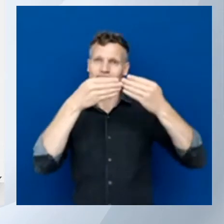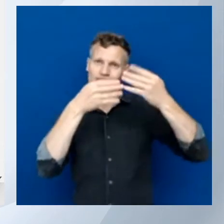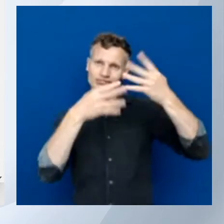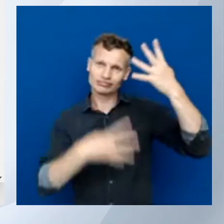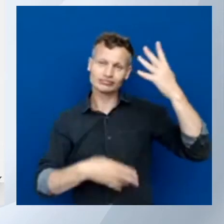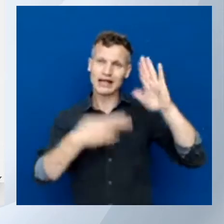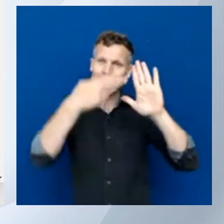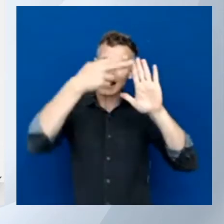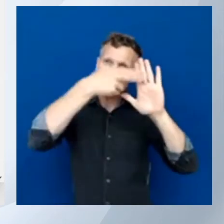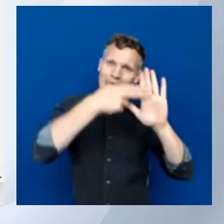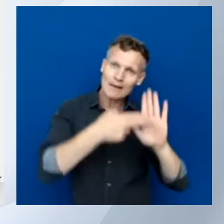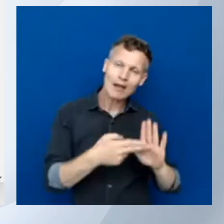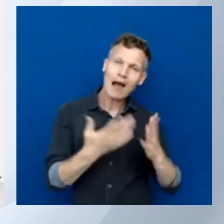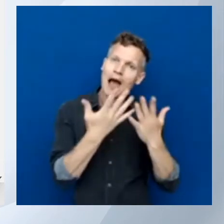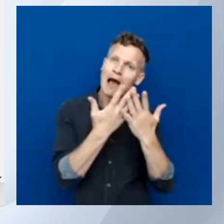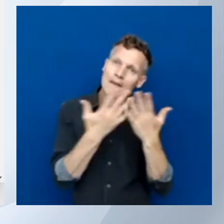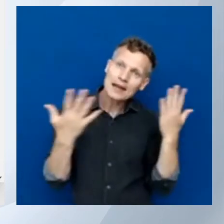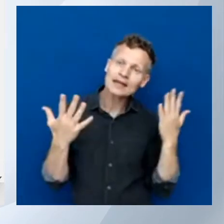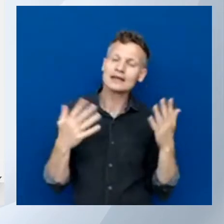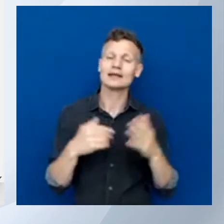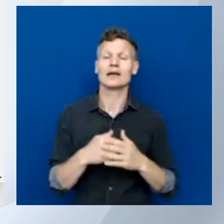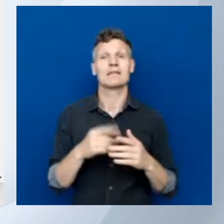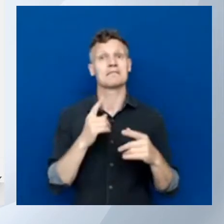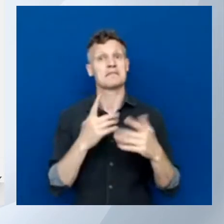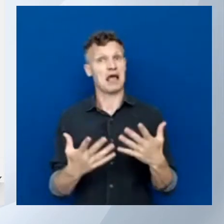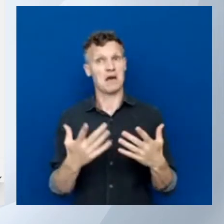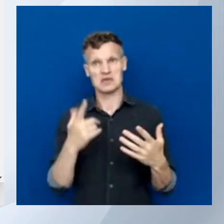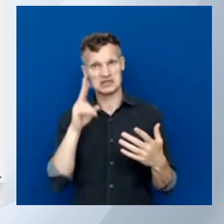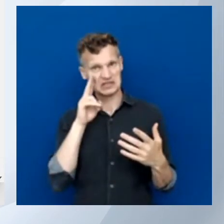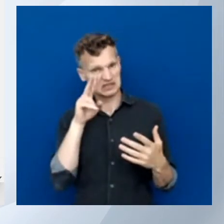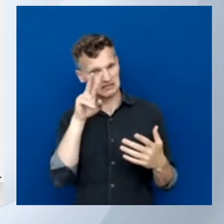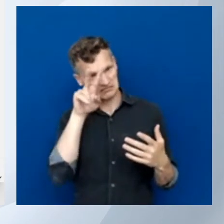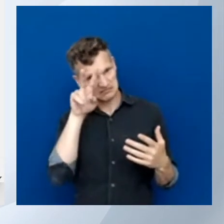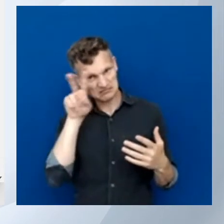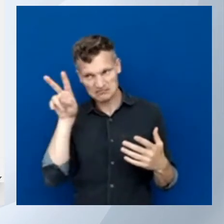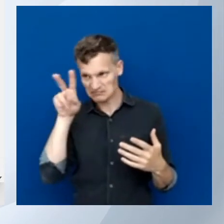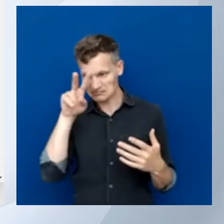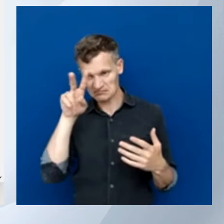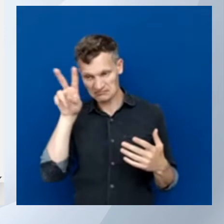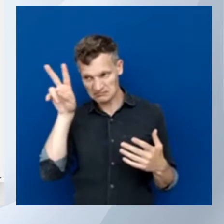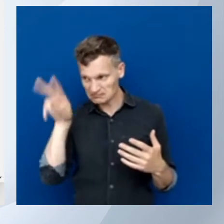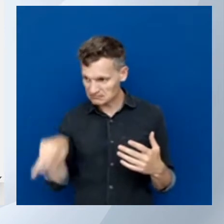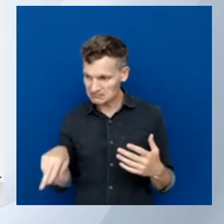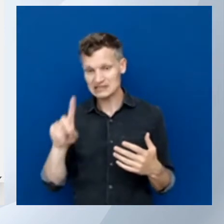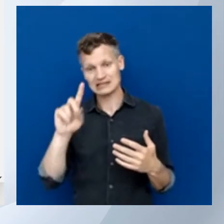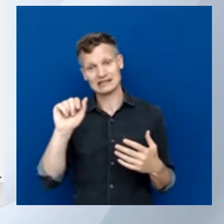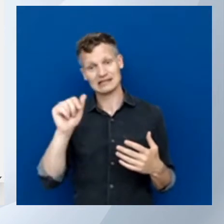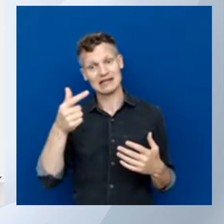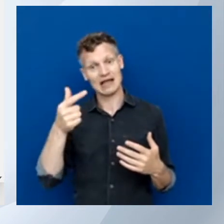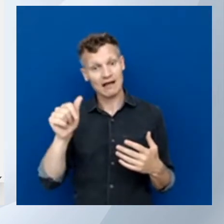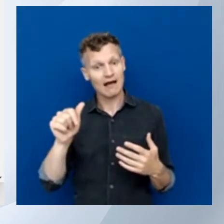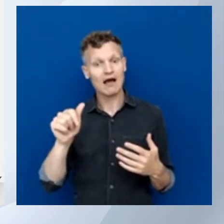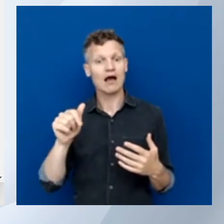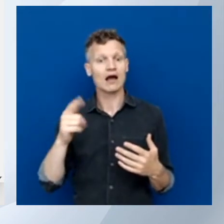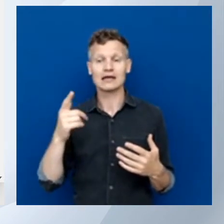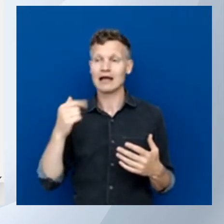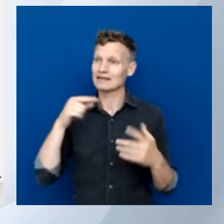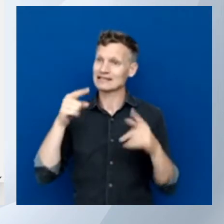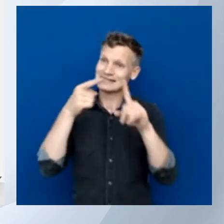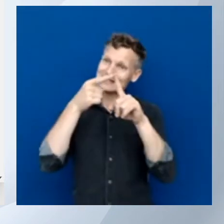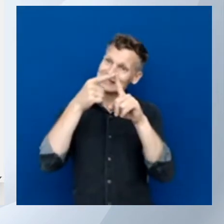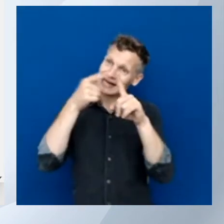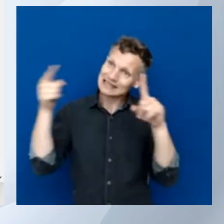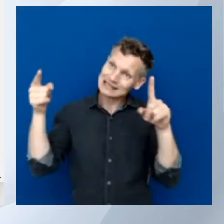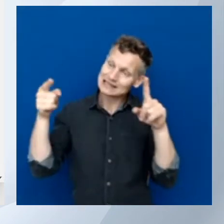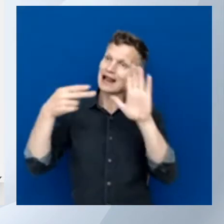review the data and the labels we have. So the data looks like this. So we have sentences and the labels for them.